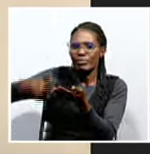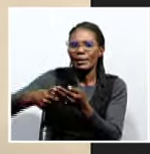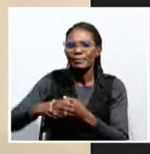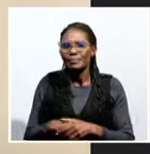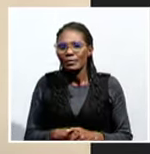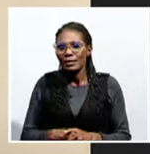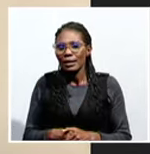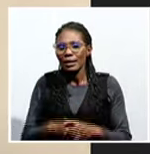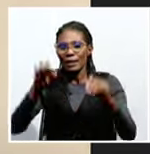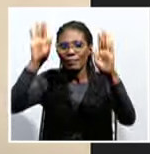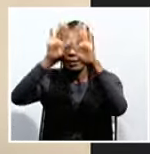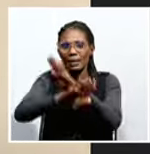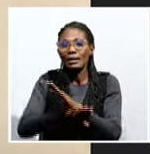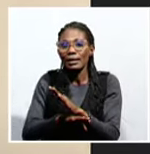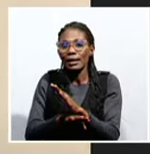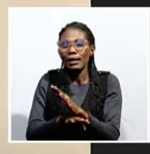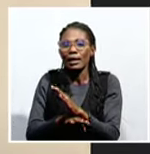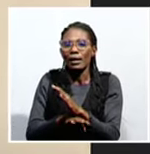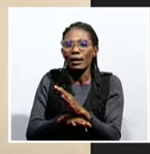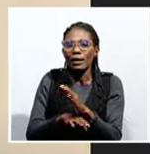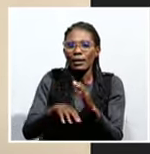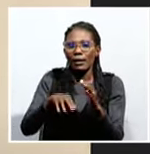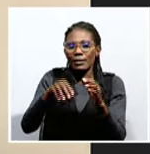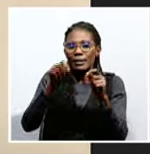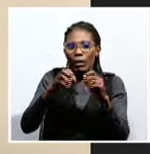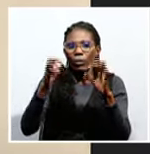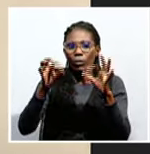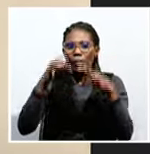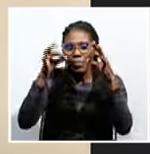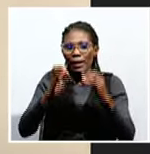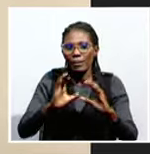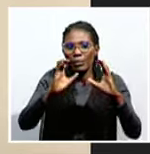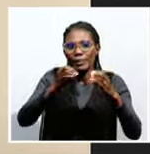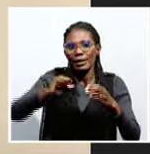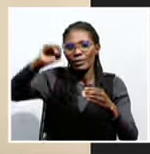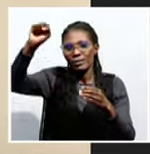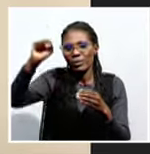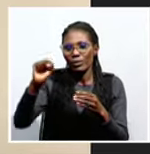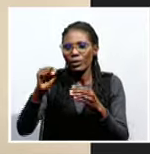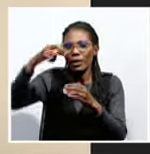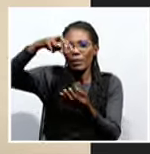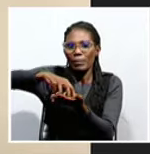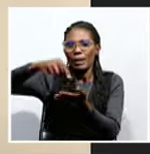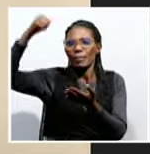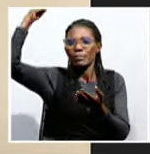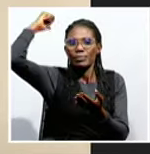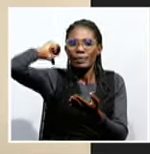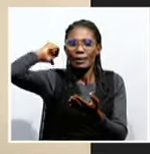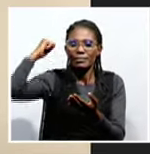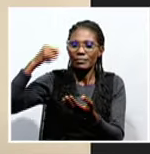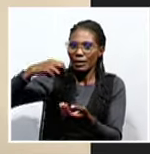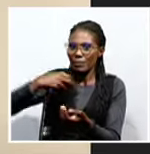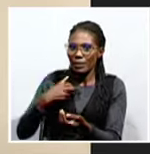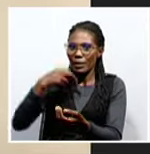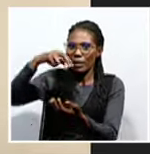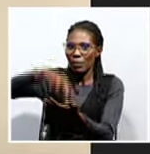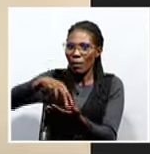the evening came. Dilimani is now standing behind me, and I am there with all